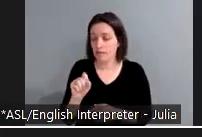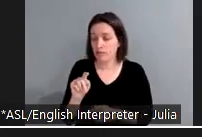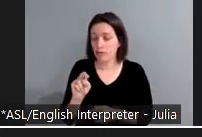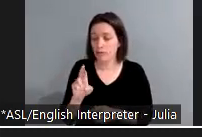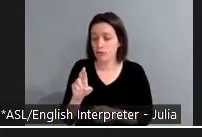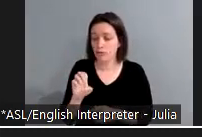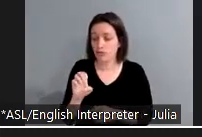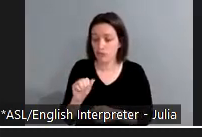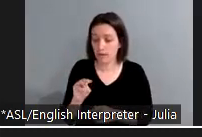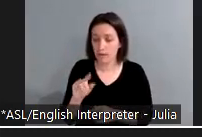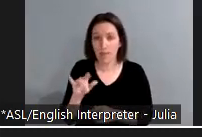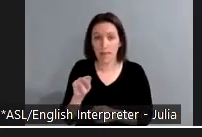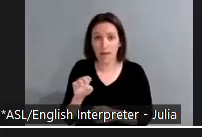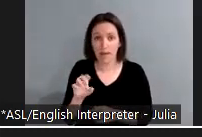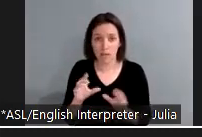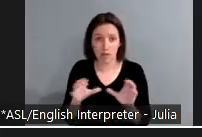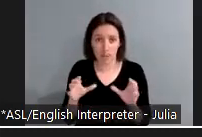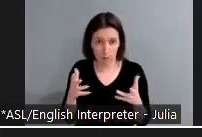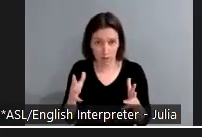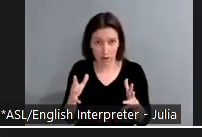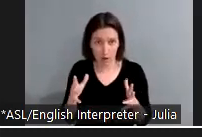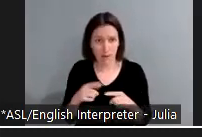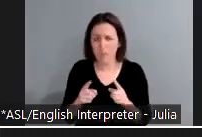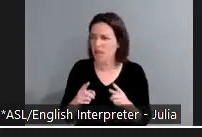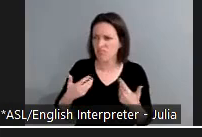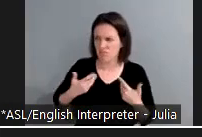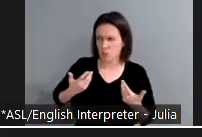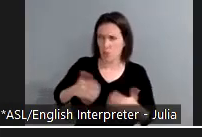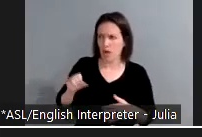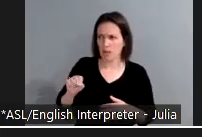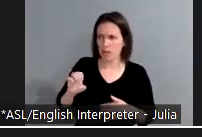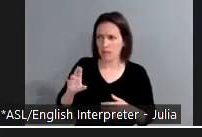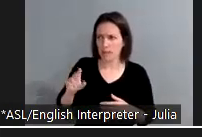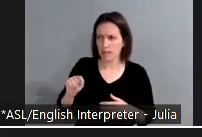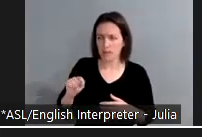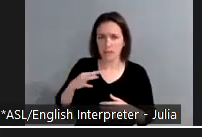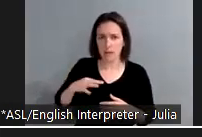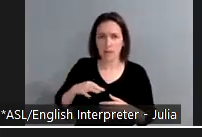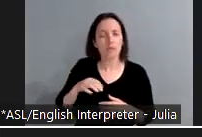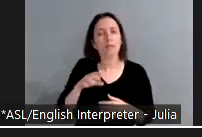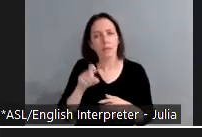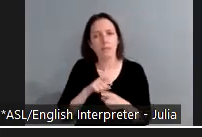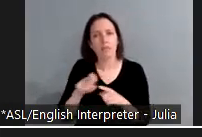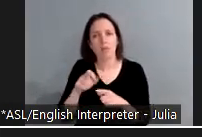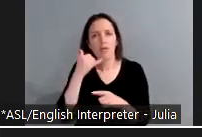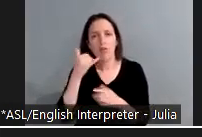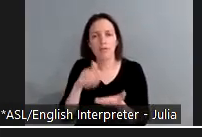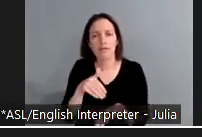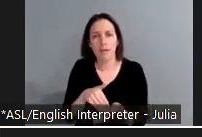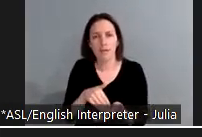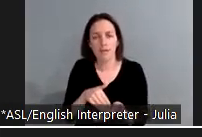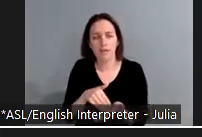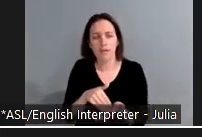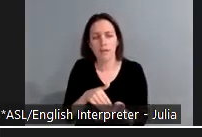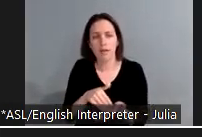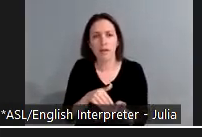part, but does not want to receive Summer EBT benefits, they will be instructed to call the call center and they will be placed